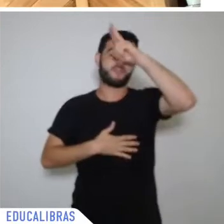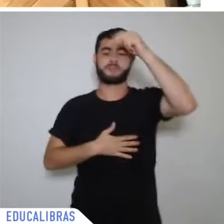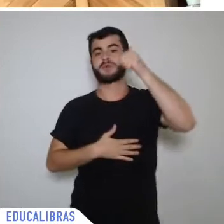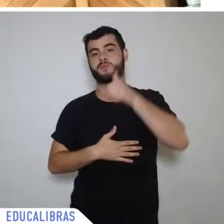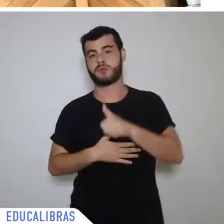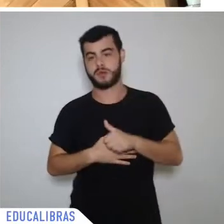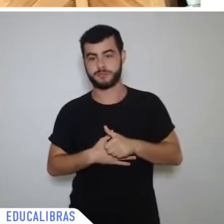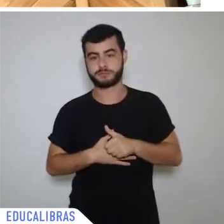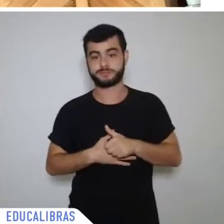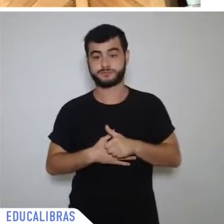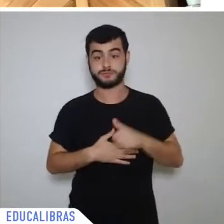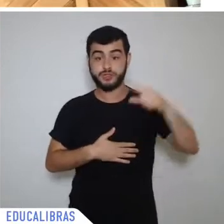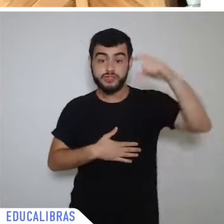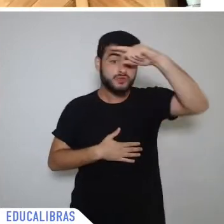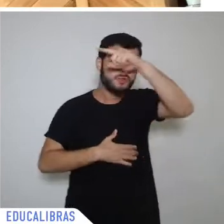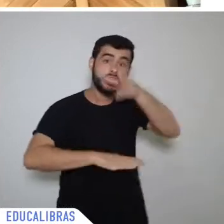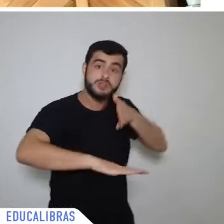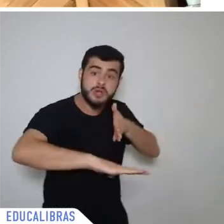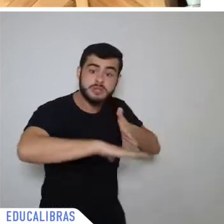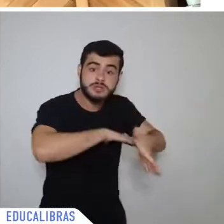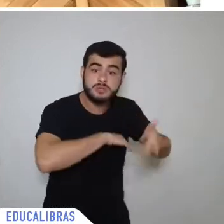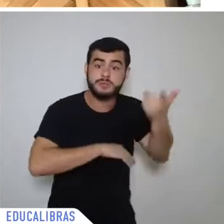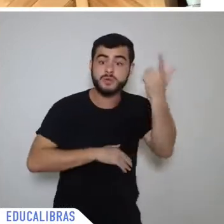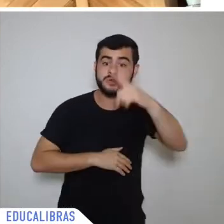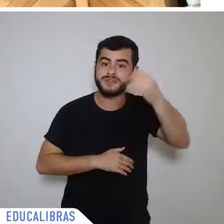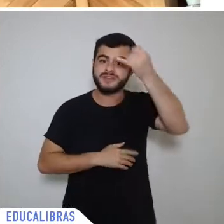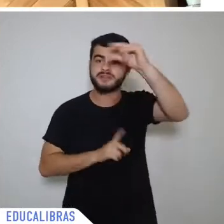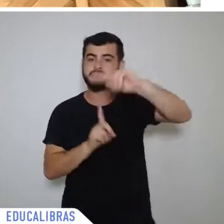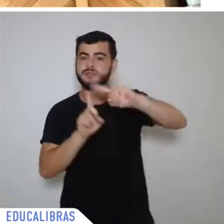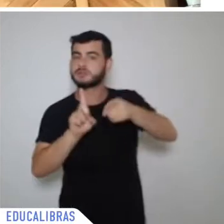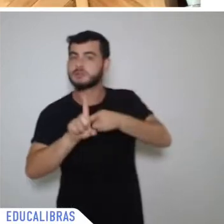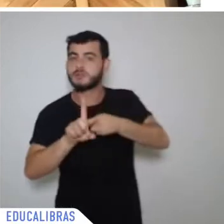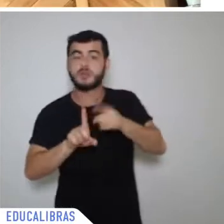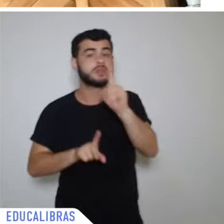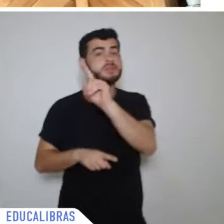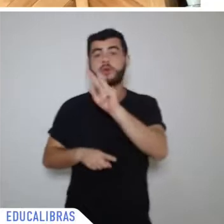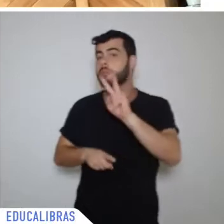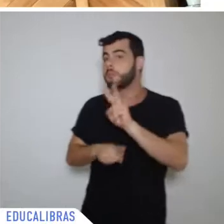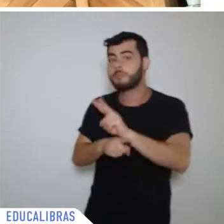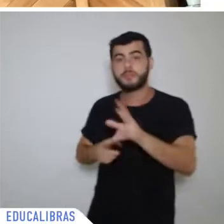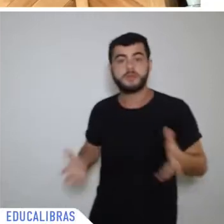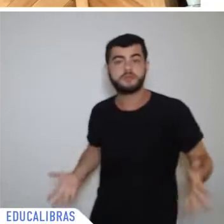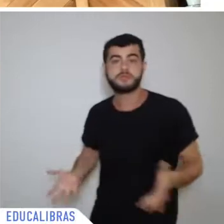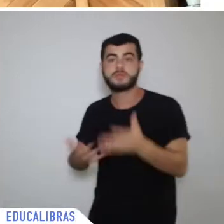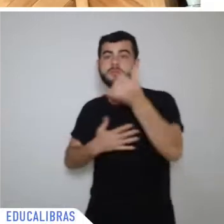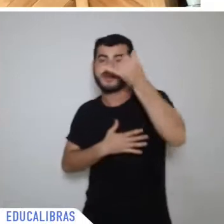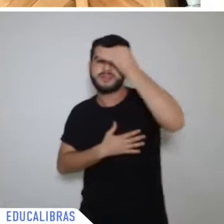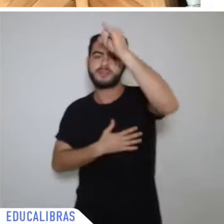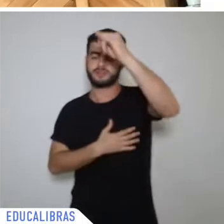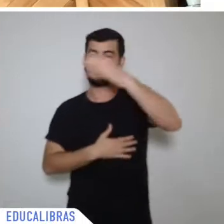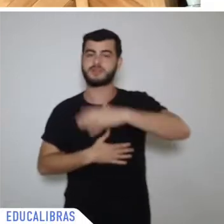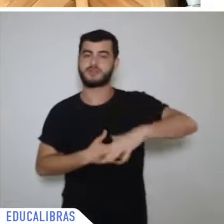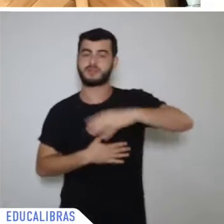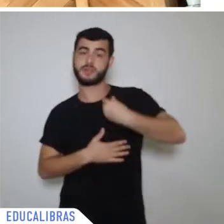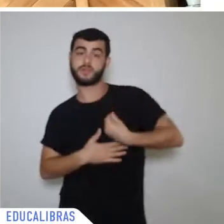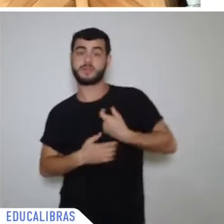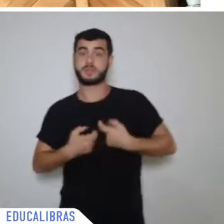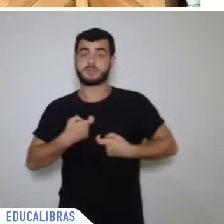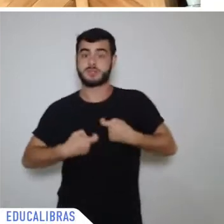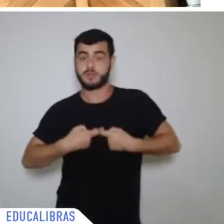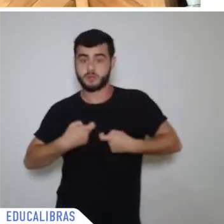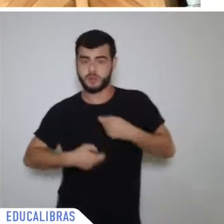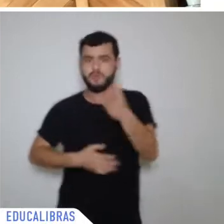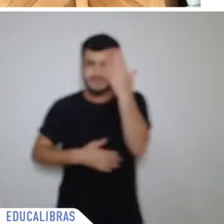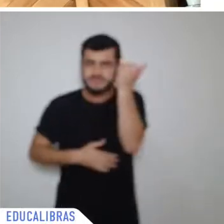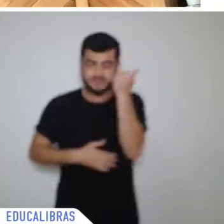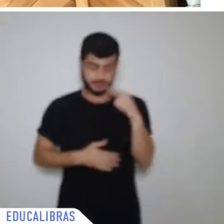under reproductive ages. The non-prioritization of collective health